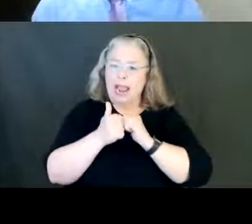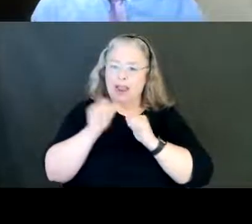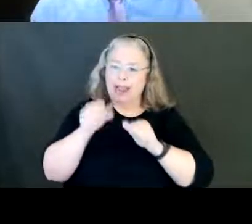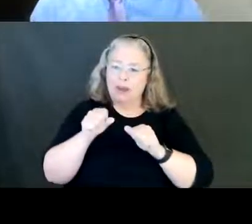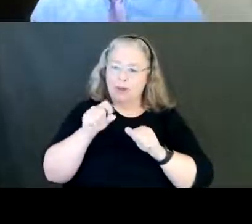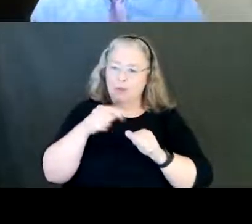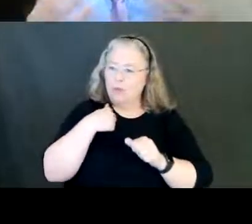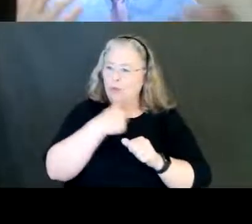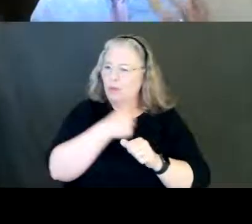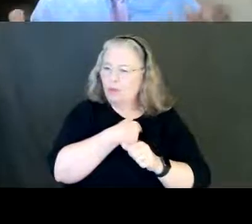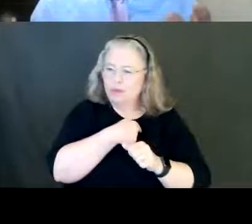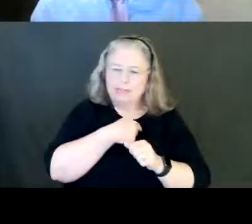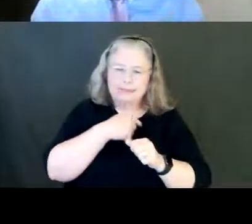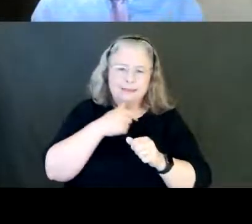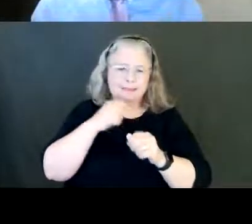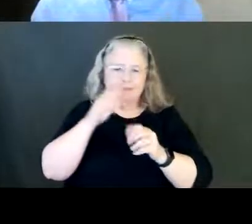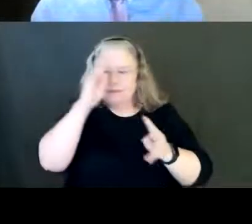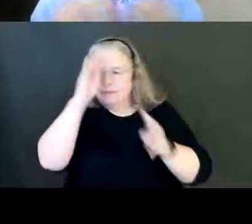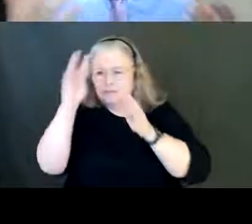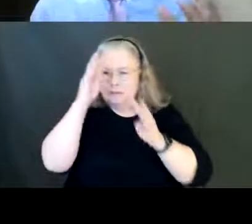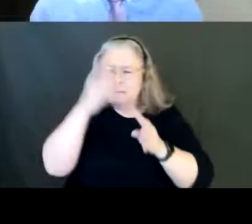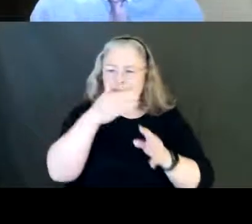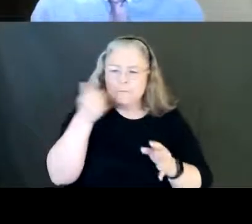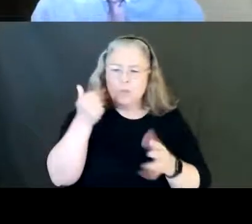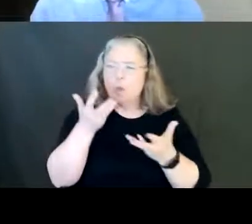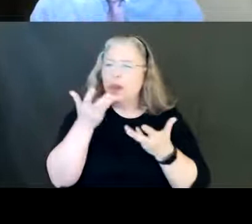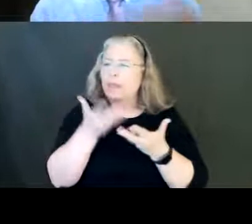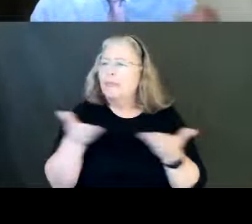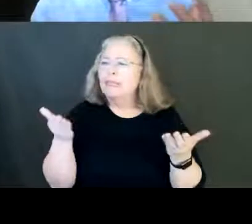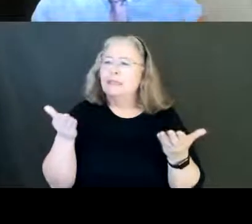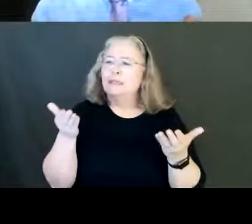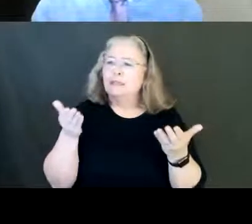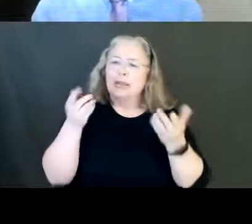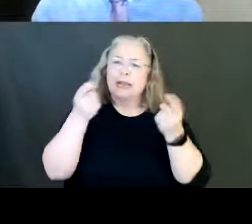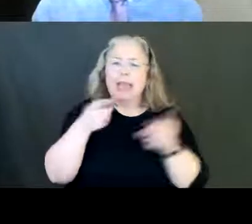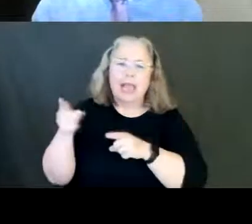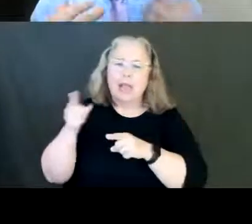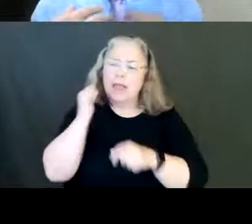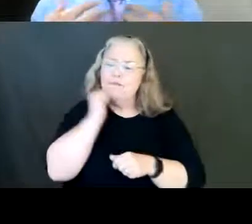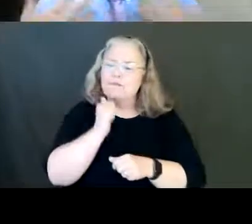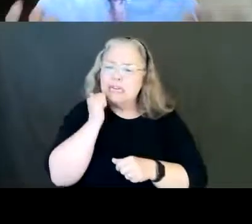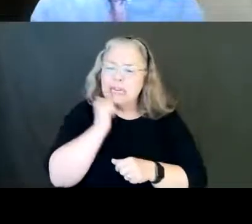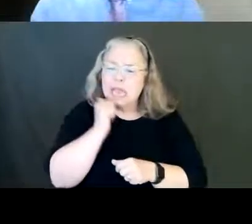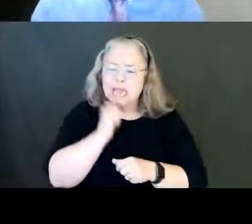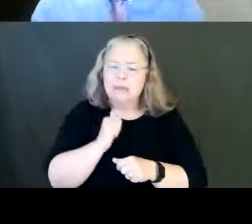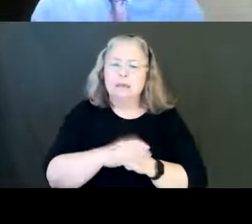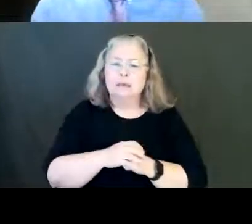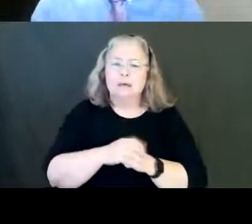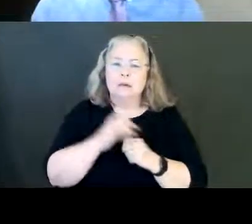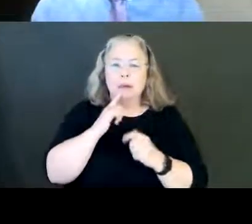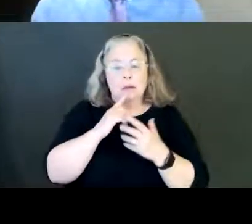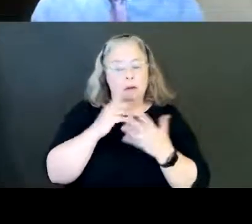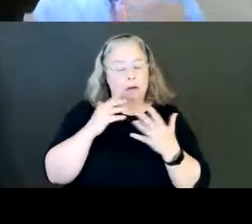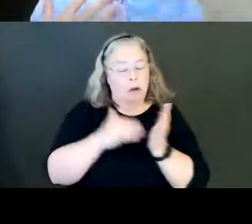on? And so kind of getting into that frame of mind, what are the things that happen on a daily basis? I know there's a lot of